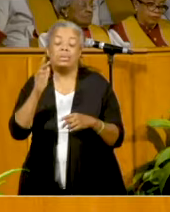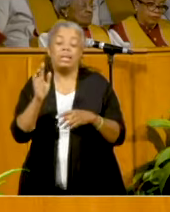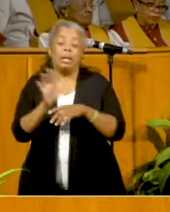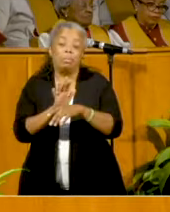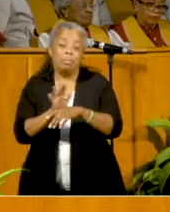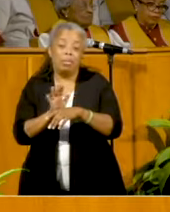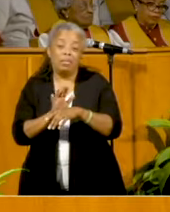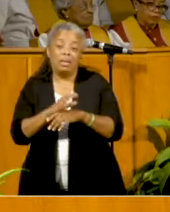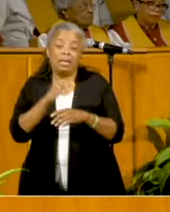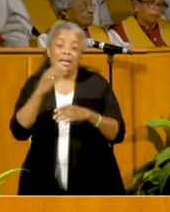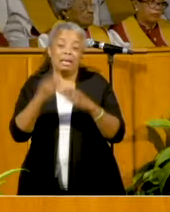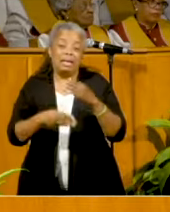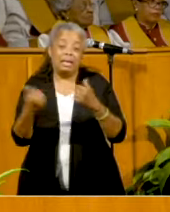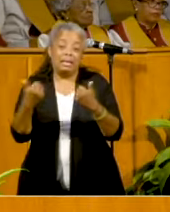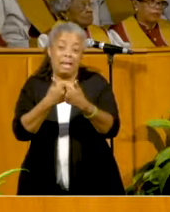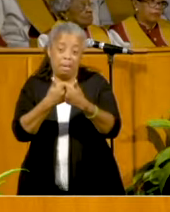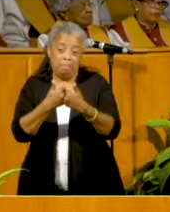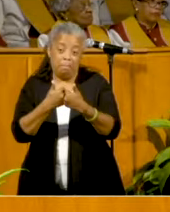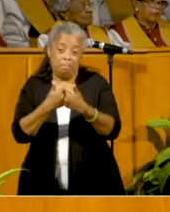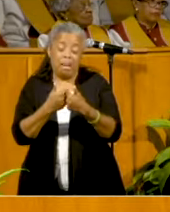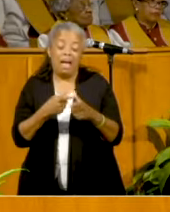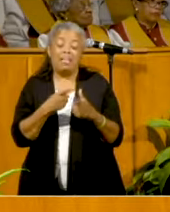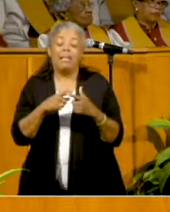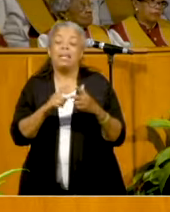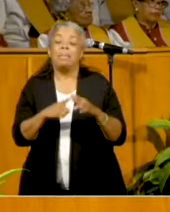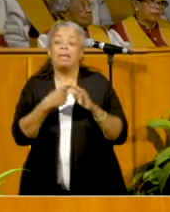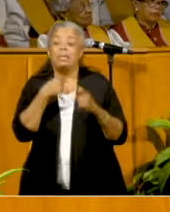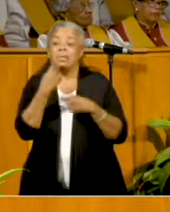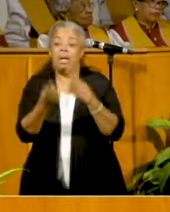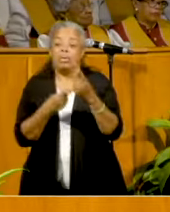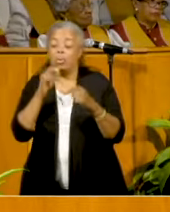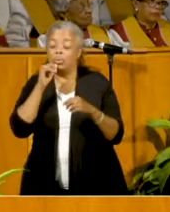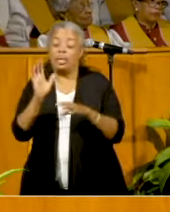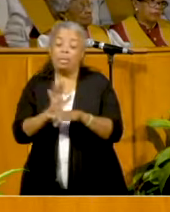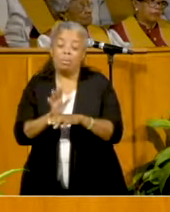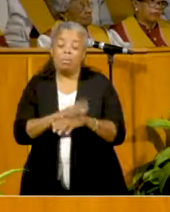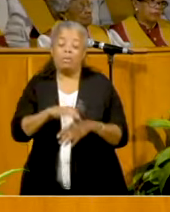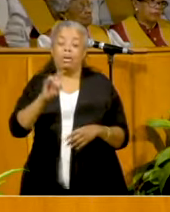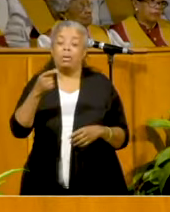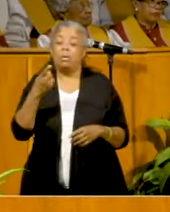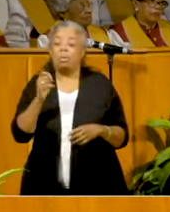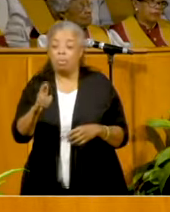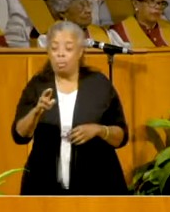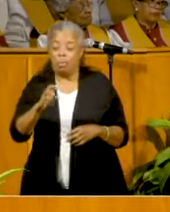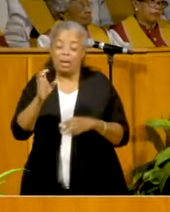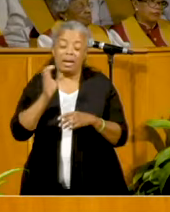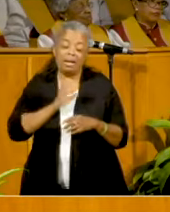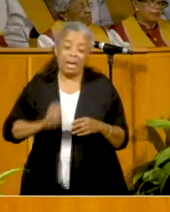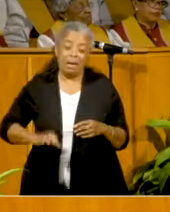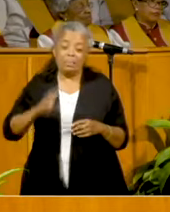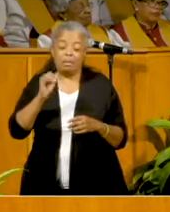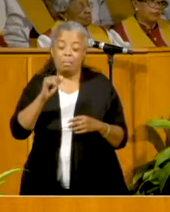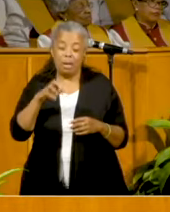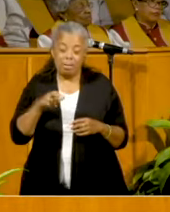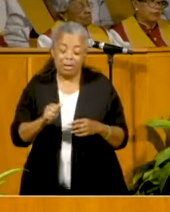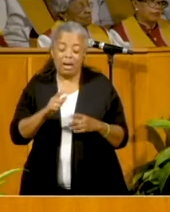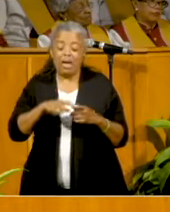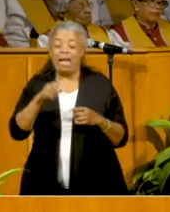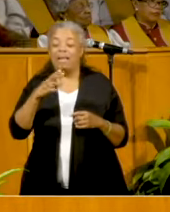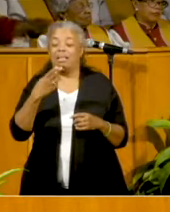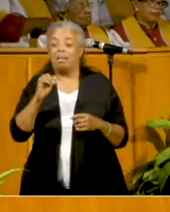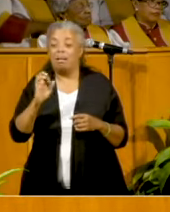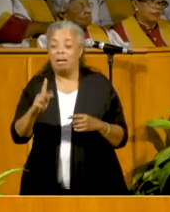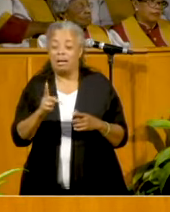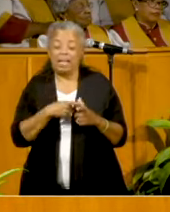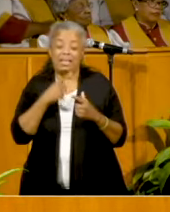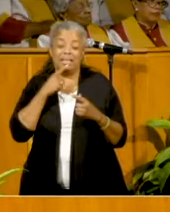Endgame. And when they began telling you who's in the movie, Thor and Captain America and Incredible Hulk, and they then